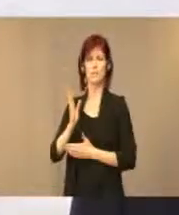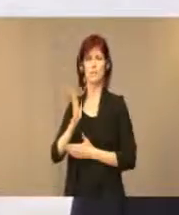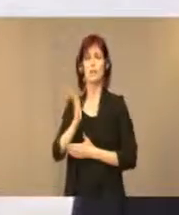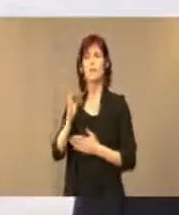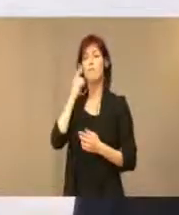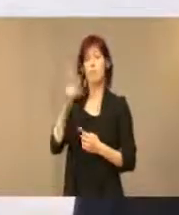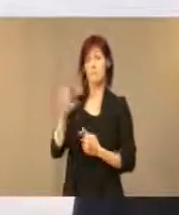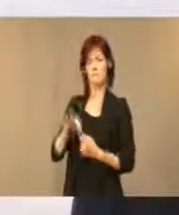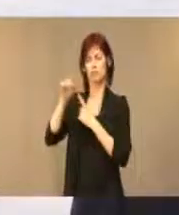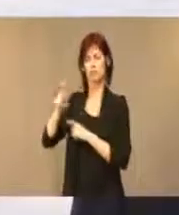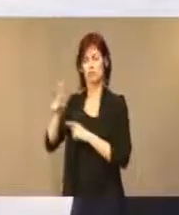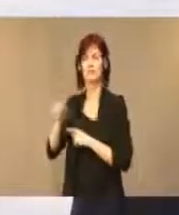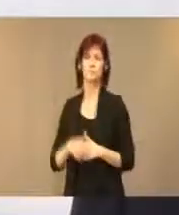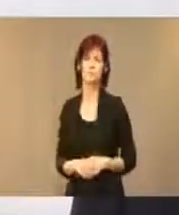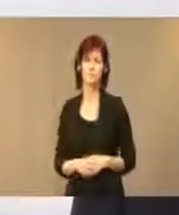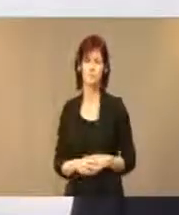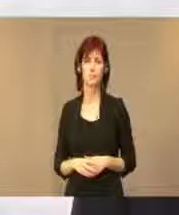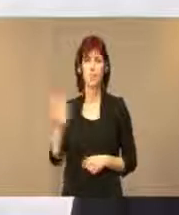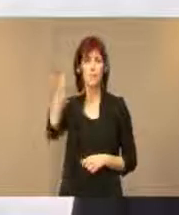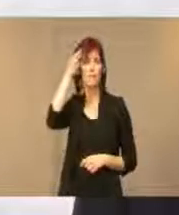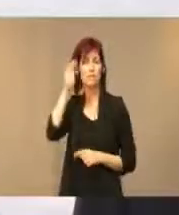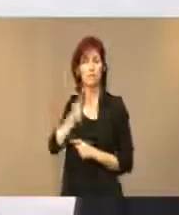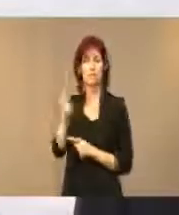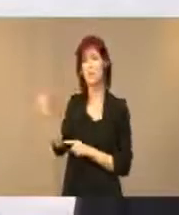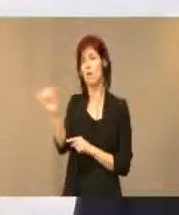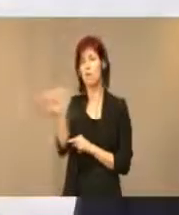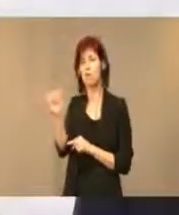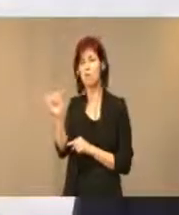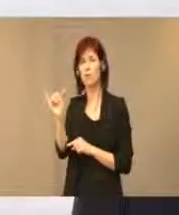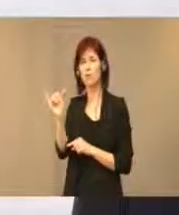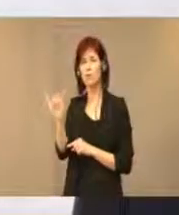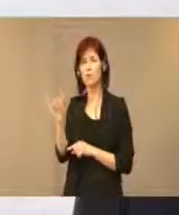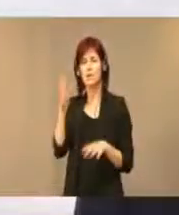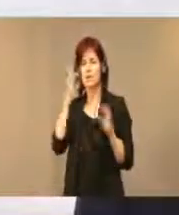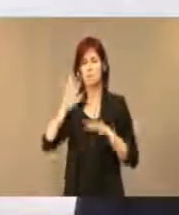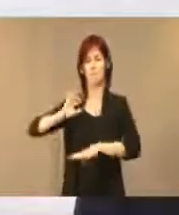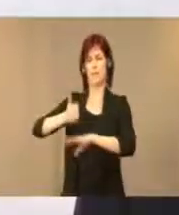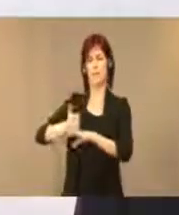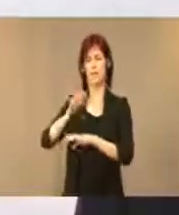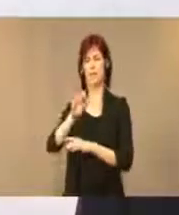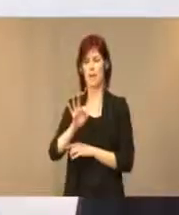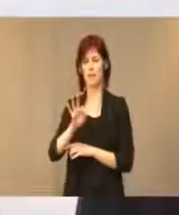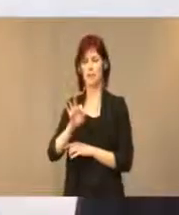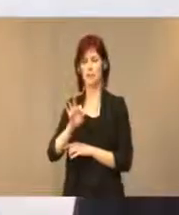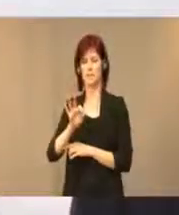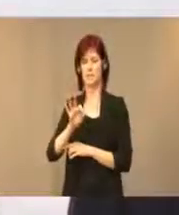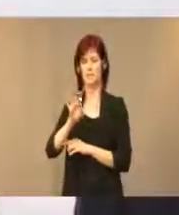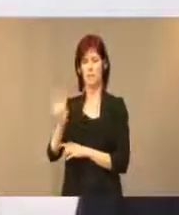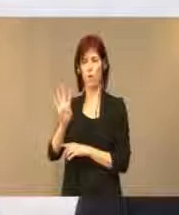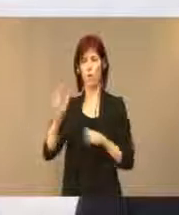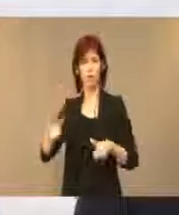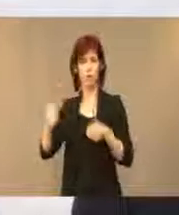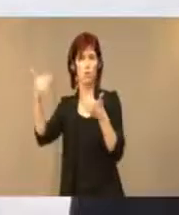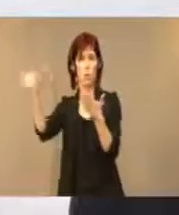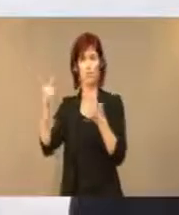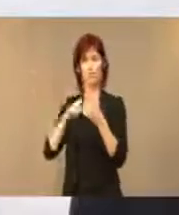Reconciliation Commission. Disability issues are a consistent theme in the TRC's calls to action. Our